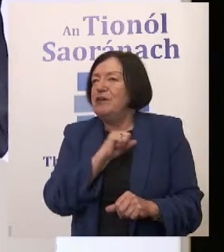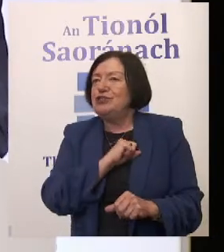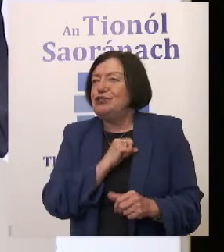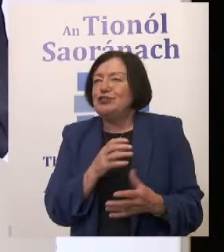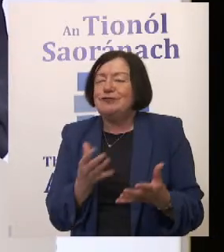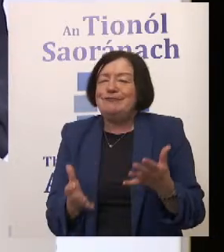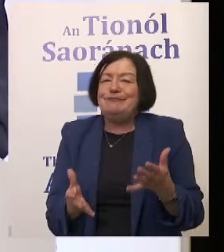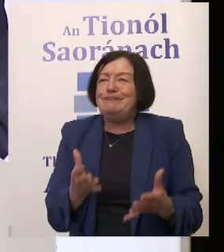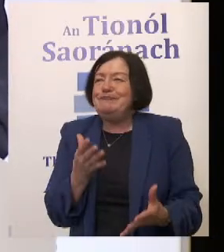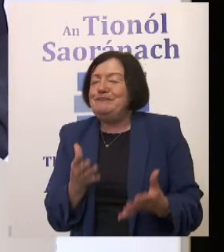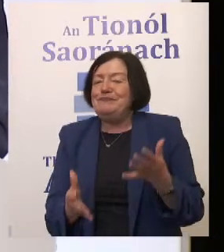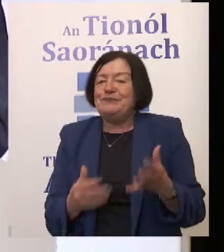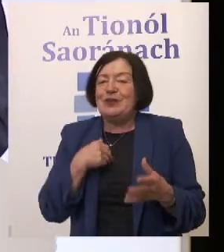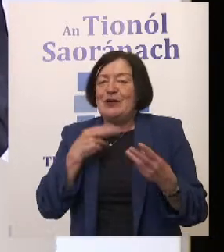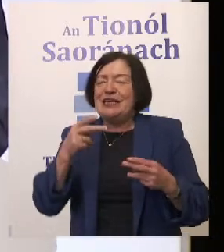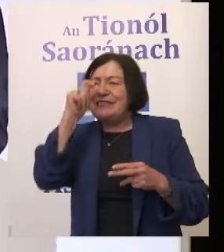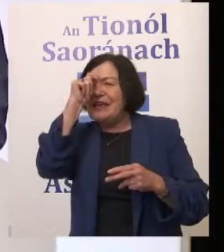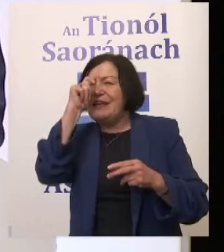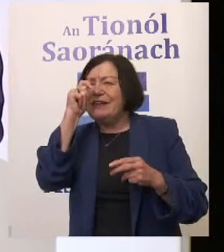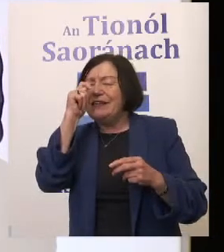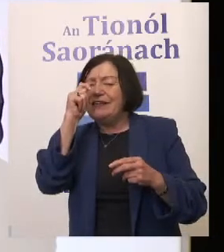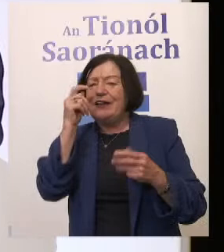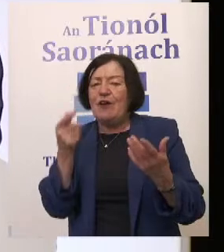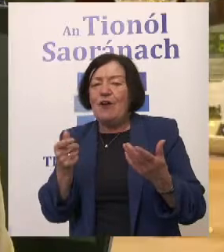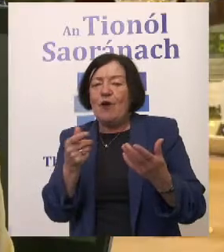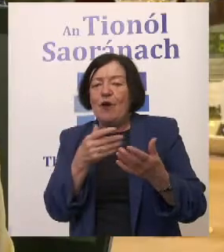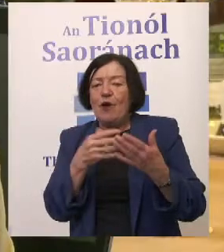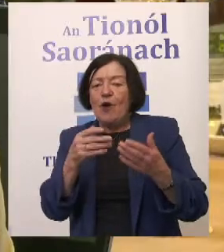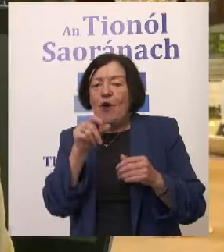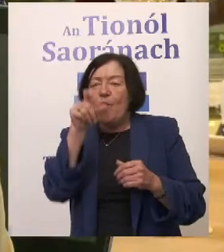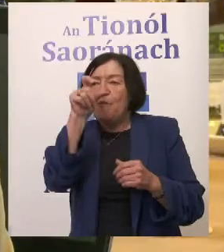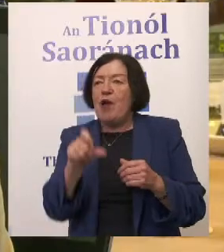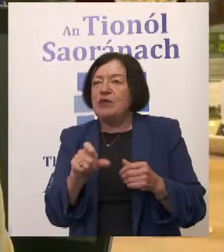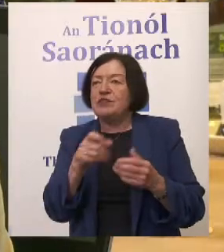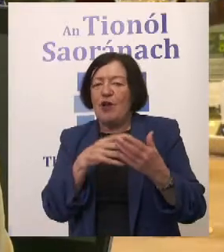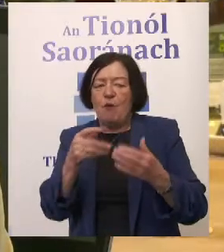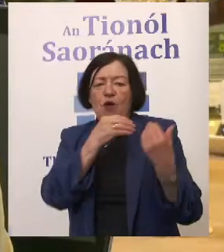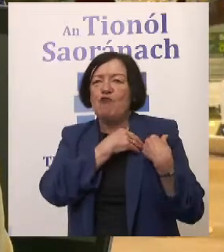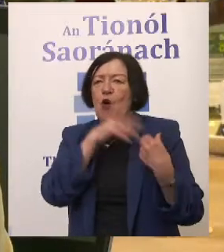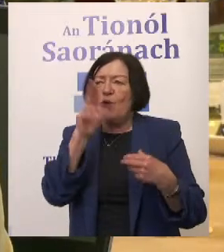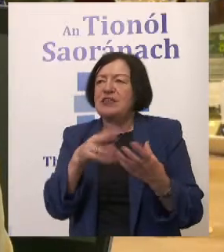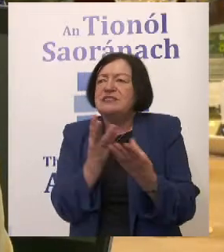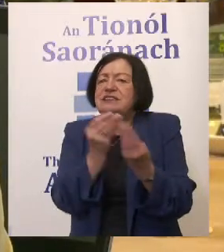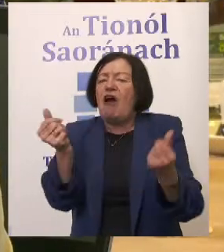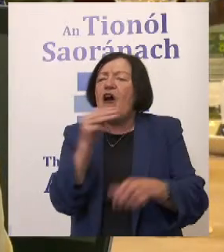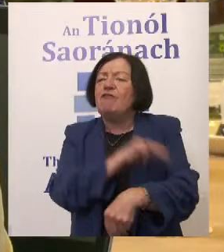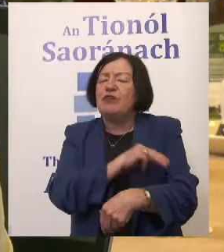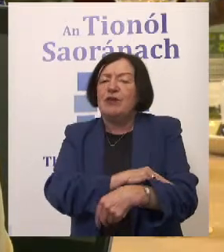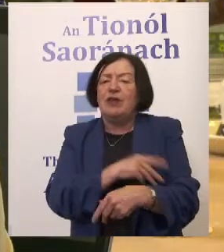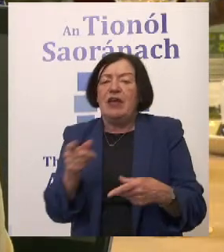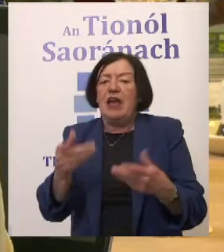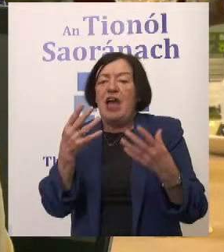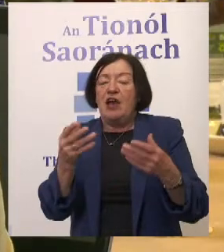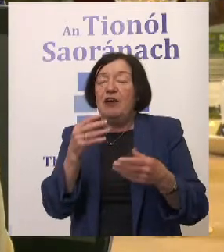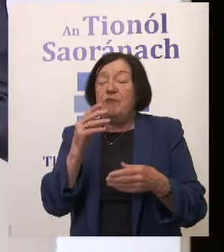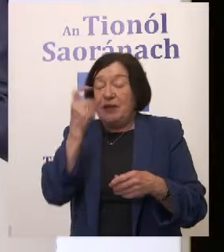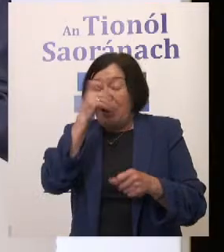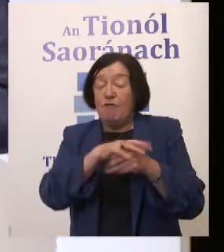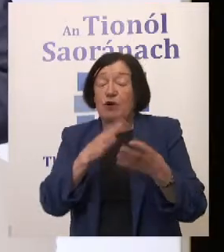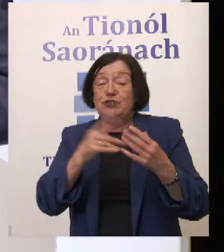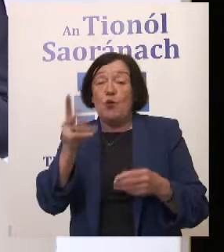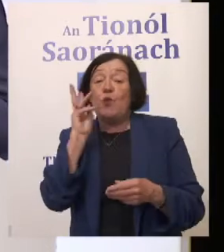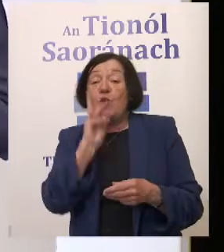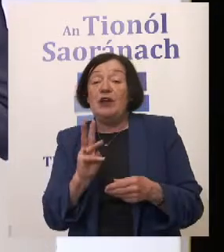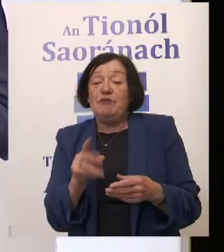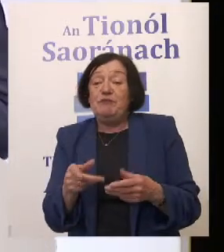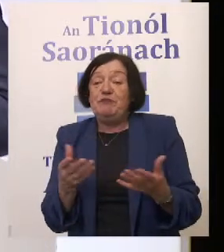We need to think very carefully about what role can solve all these problems, and maybe be careful about how much you wish for, in terms of not how much